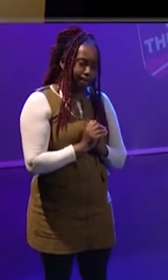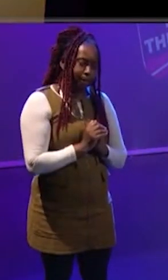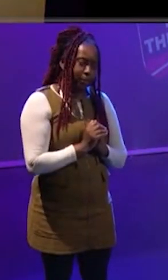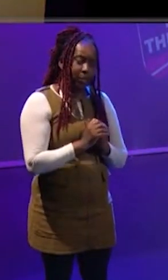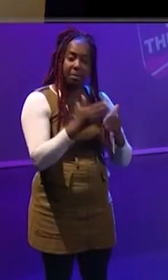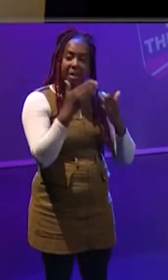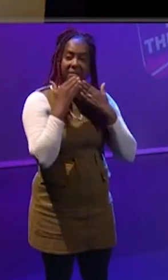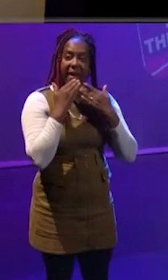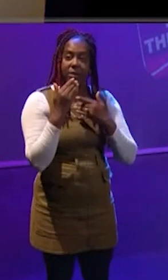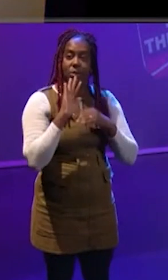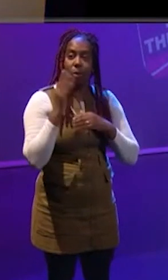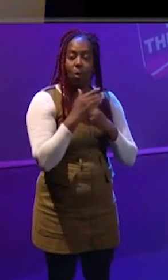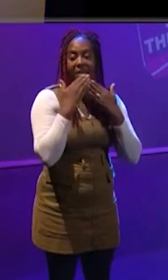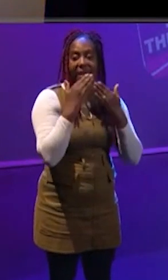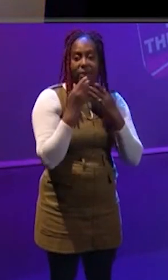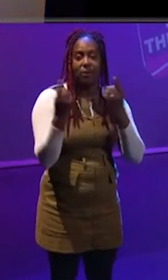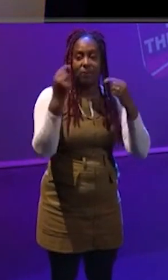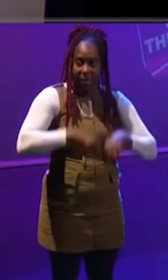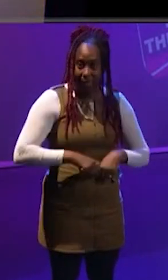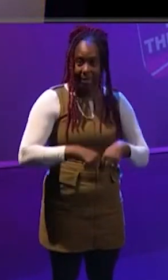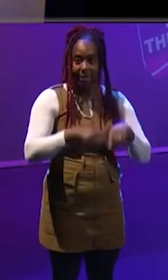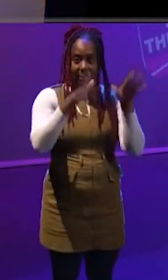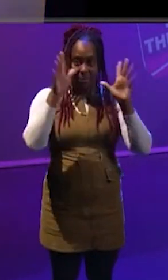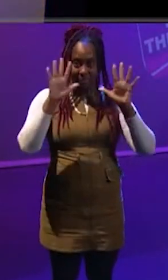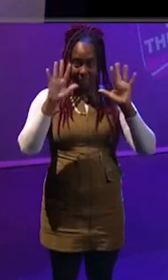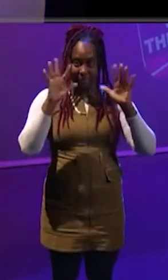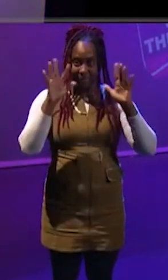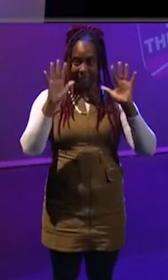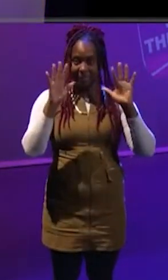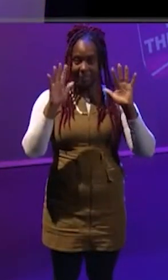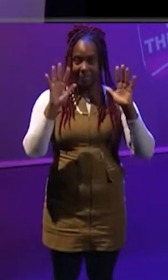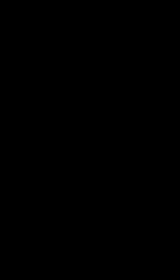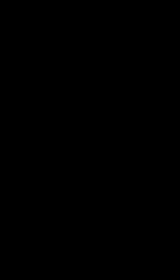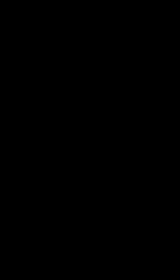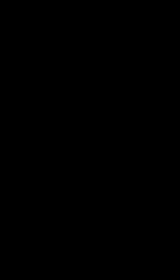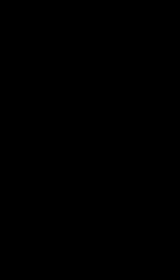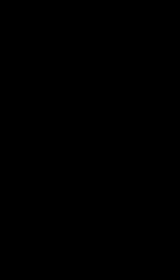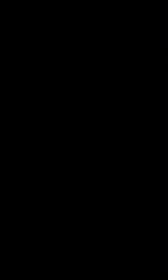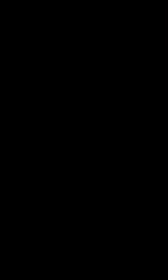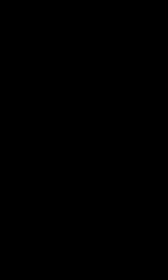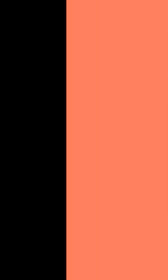thank you everyone for coming. Thank you. Thank you. Thank you. That was brilliant.